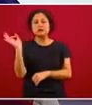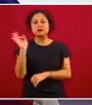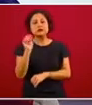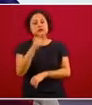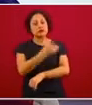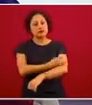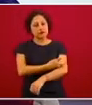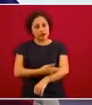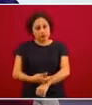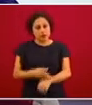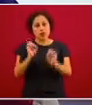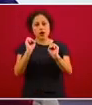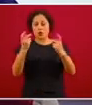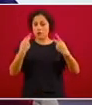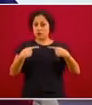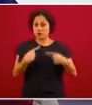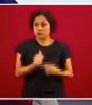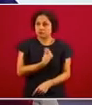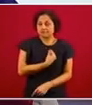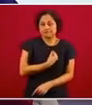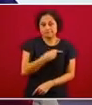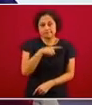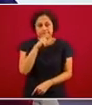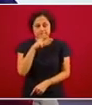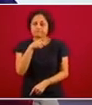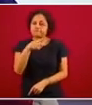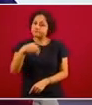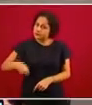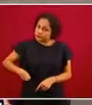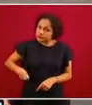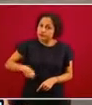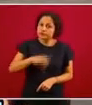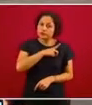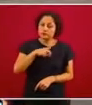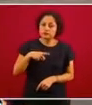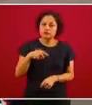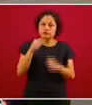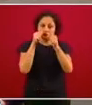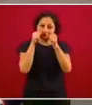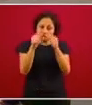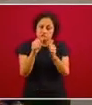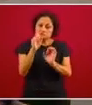delay from the society and from the families from seeking medical attention. So